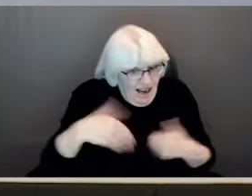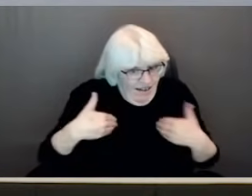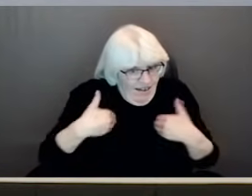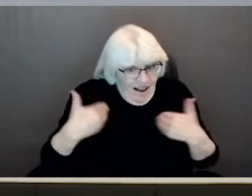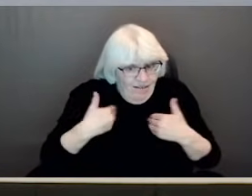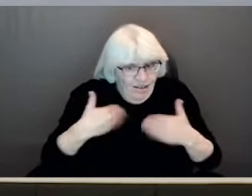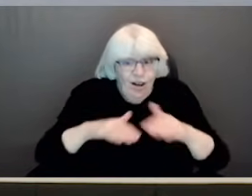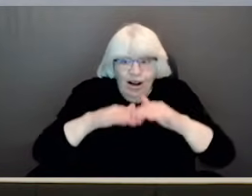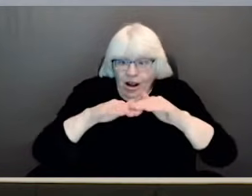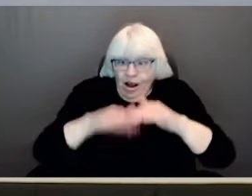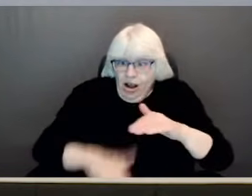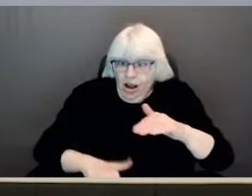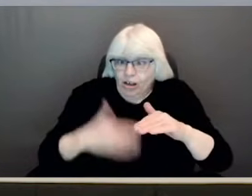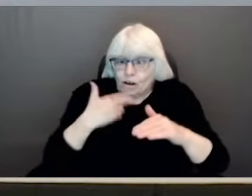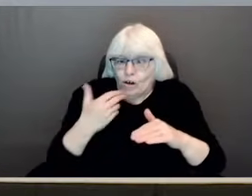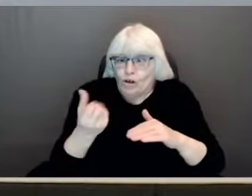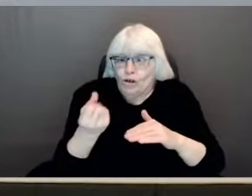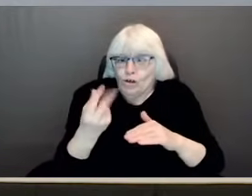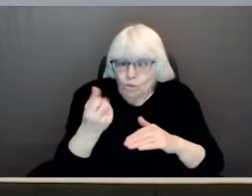to restaurants, things like that?